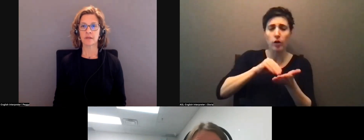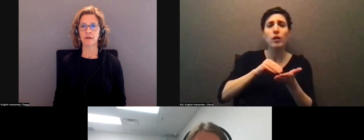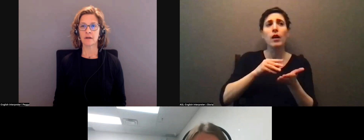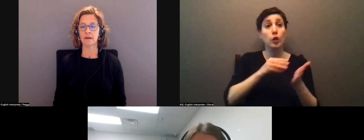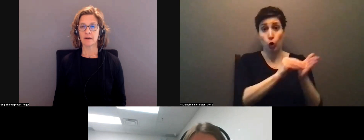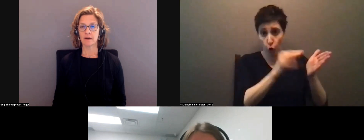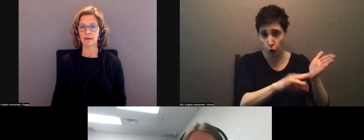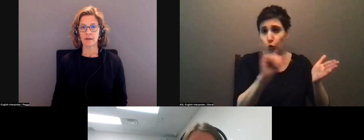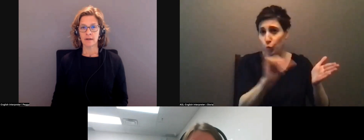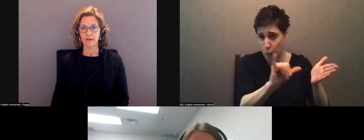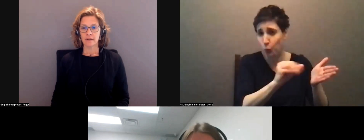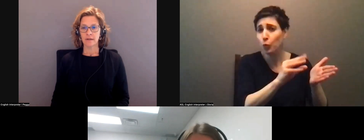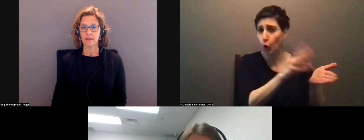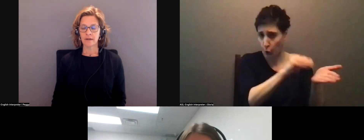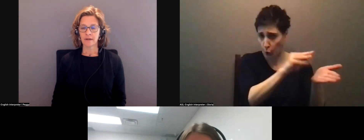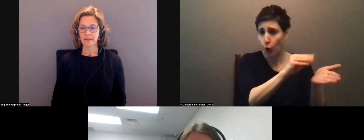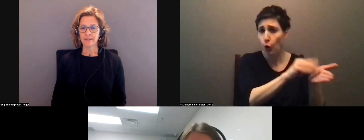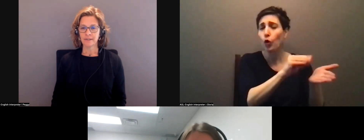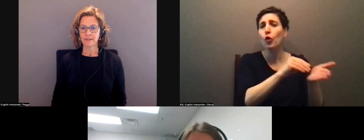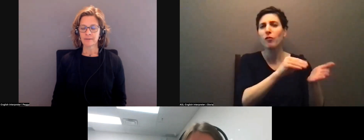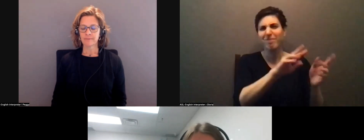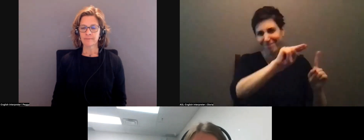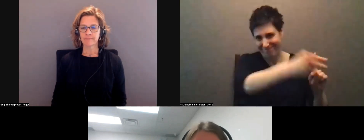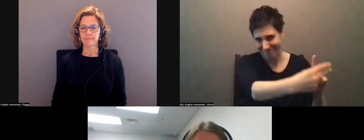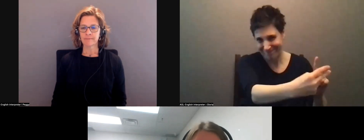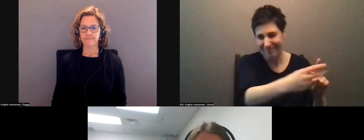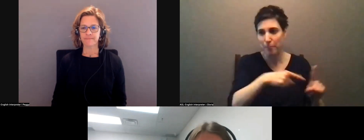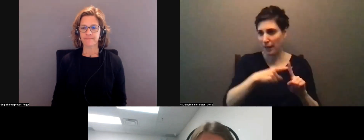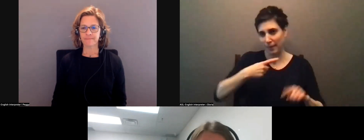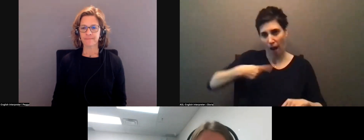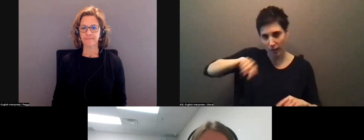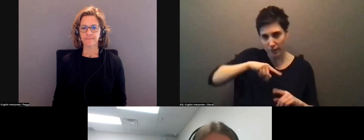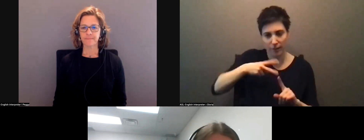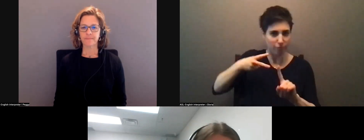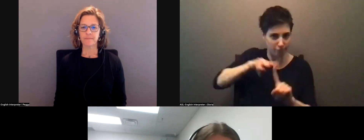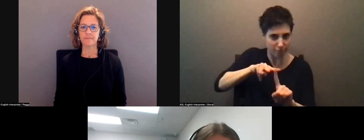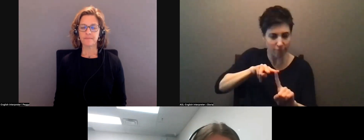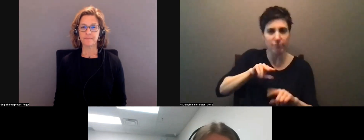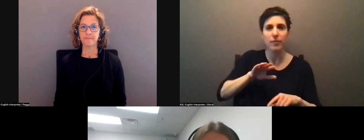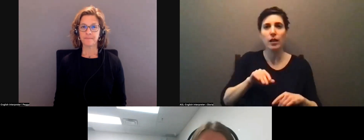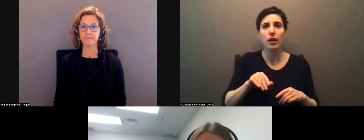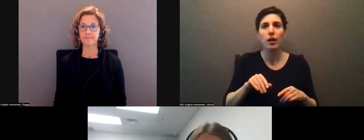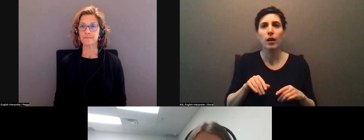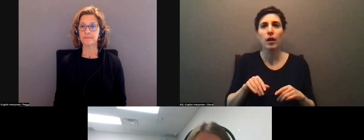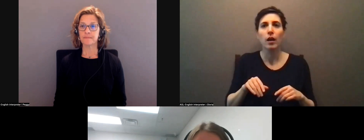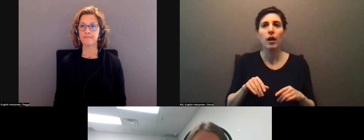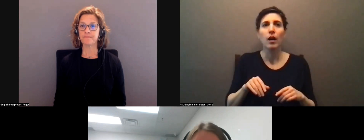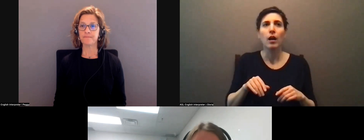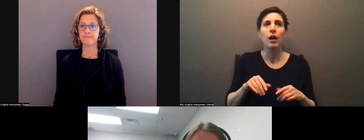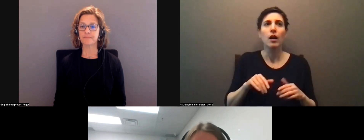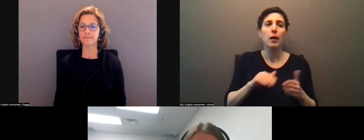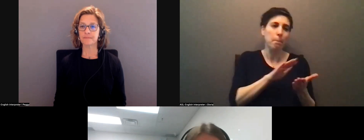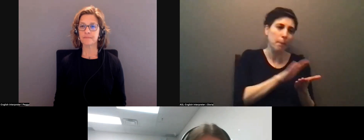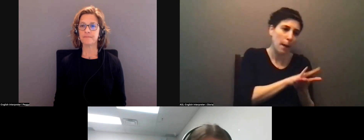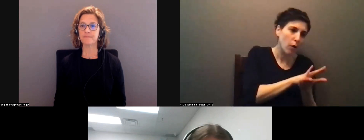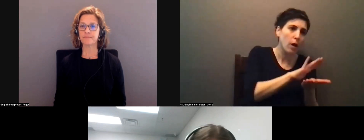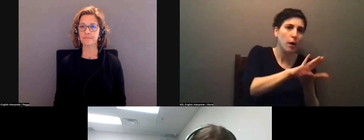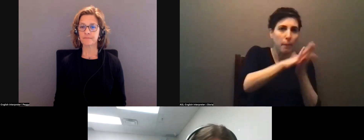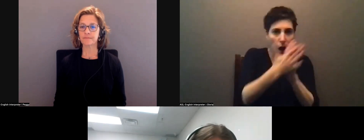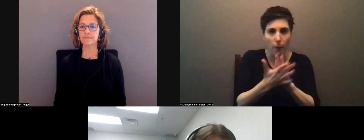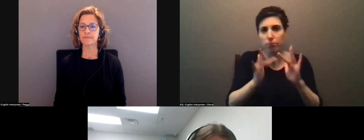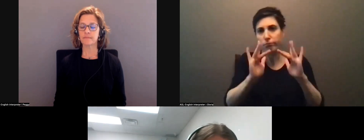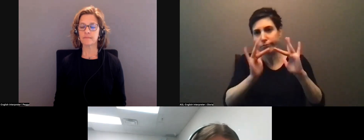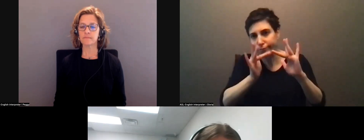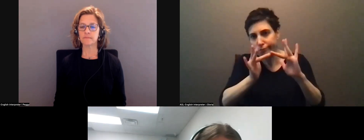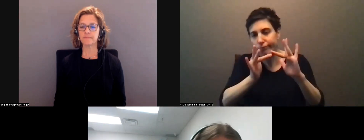from the learners' perspective on how to use digital technology. to digitize the